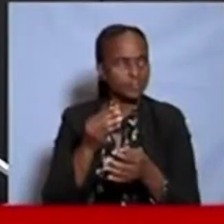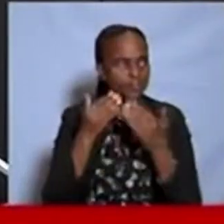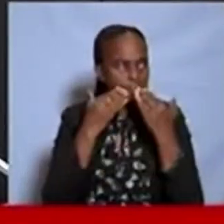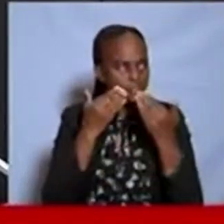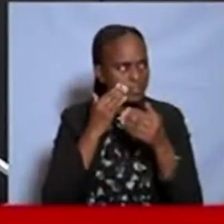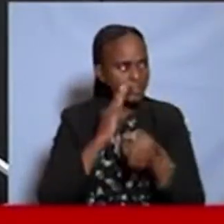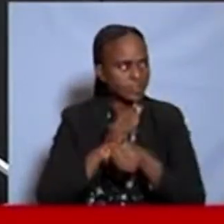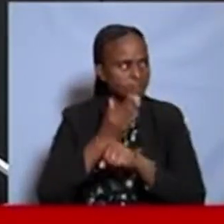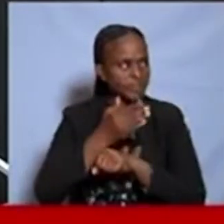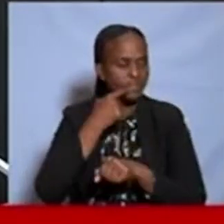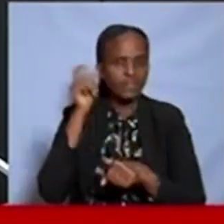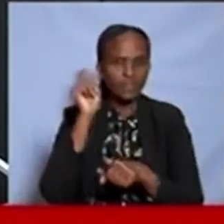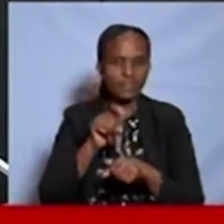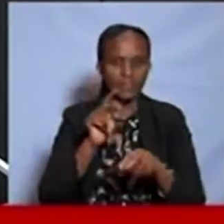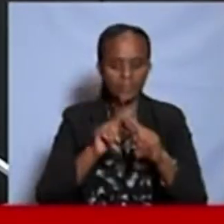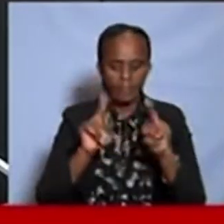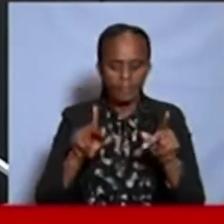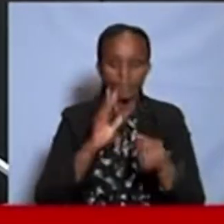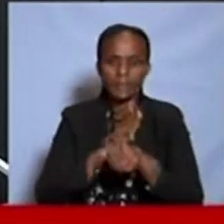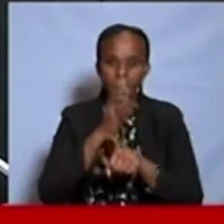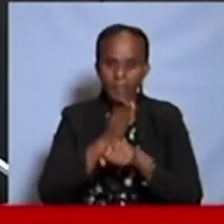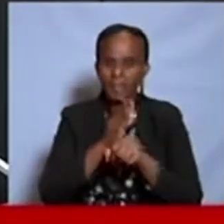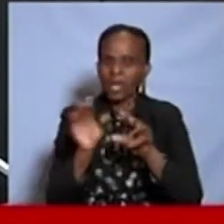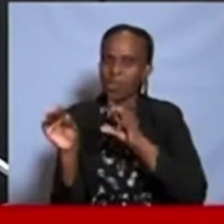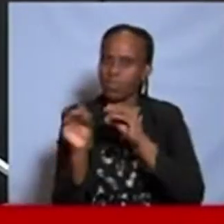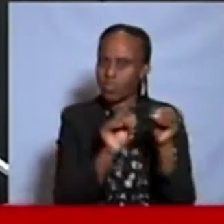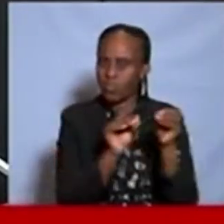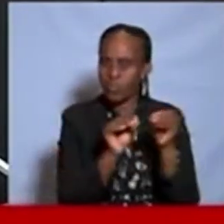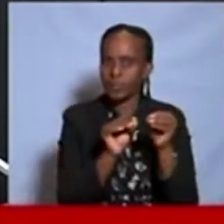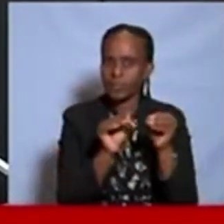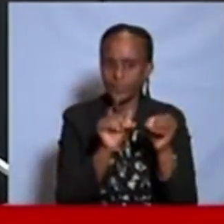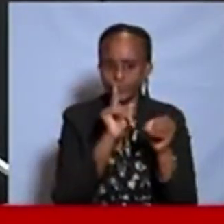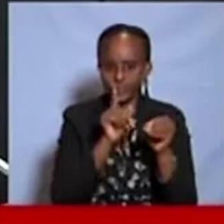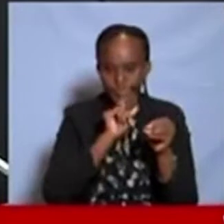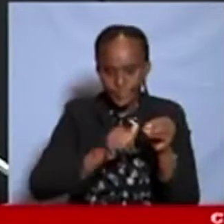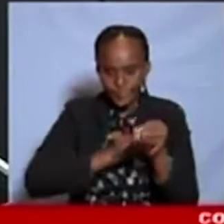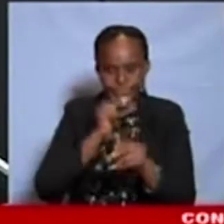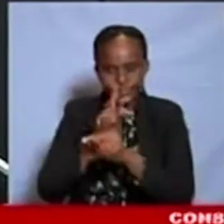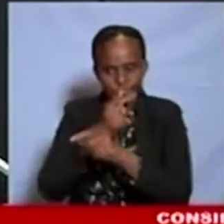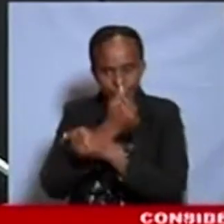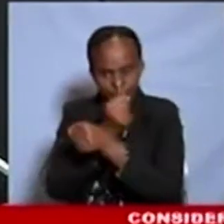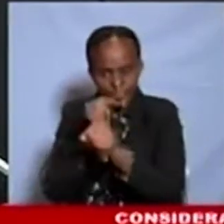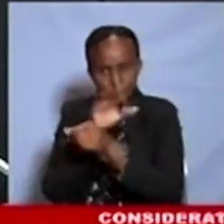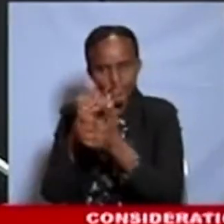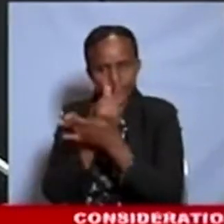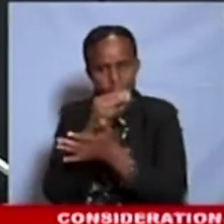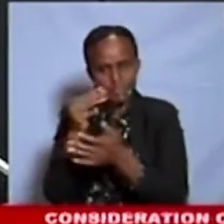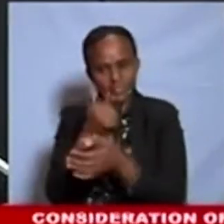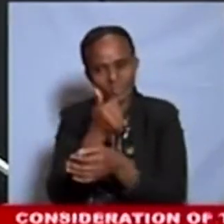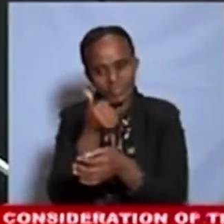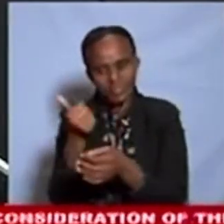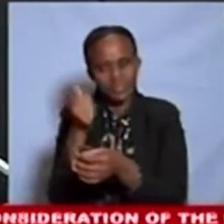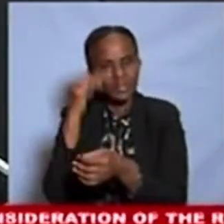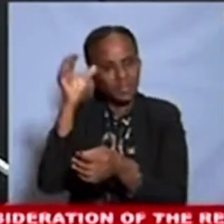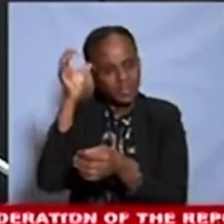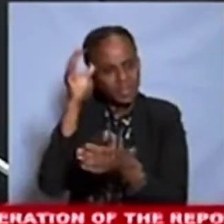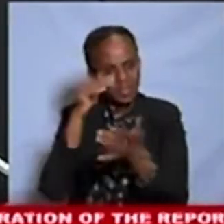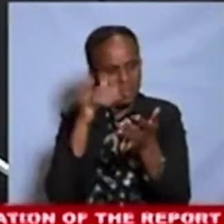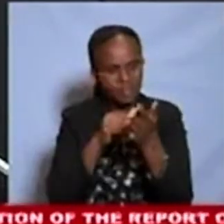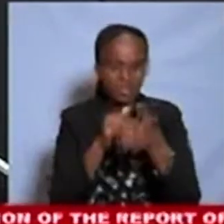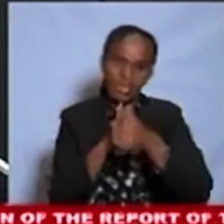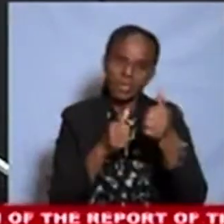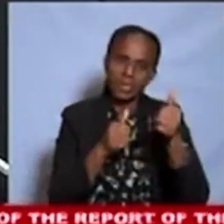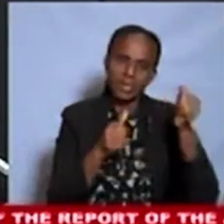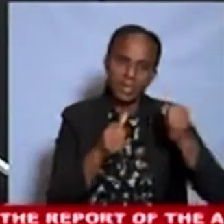the directive and after demobilization, we made sure that we secured all the materials. Others are at Civic Center, others